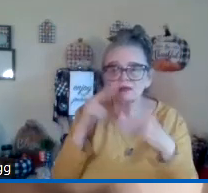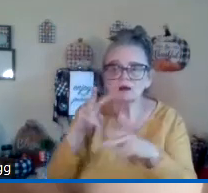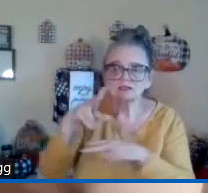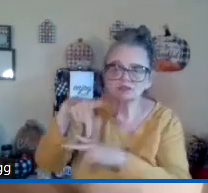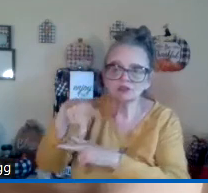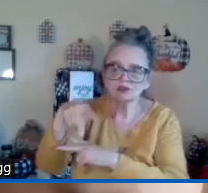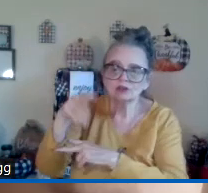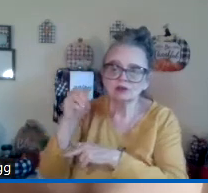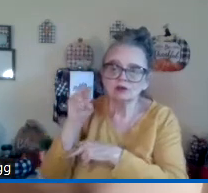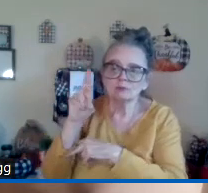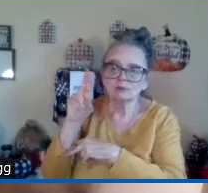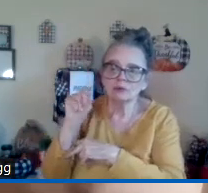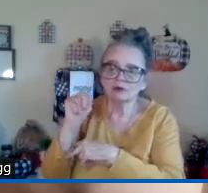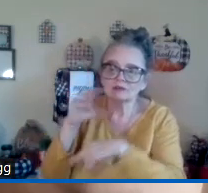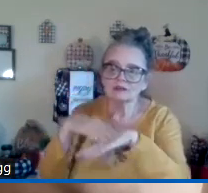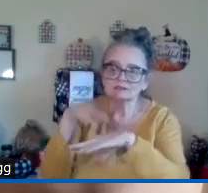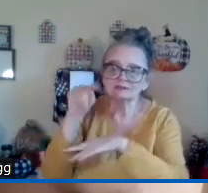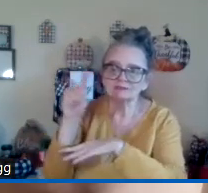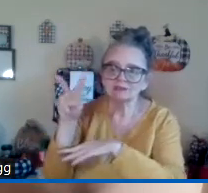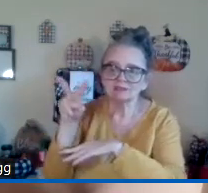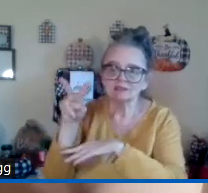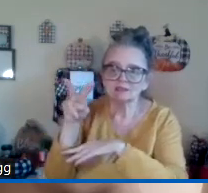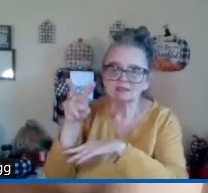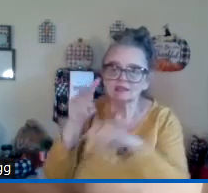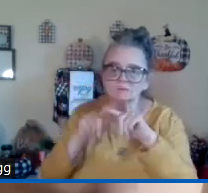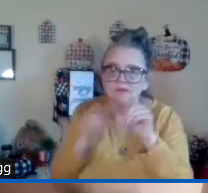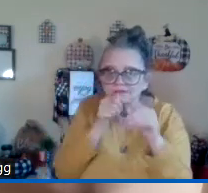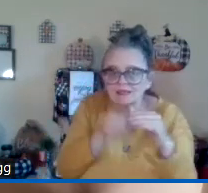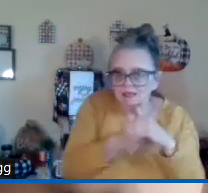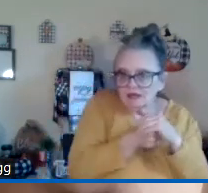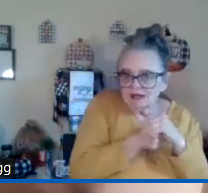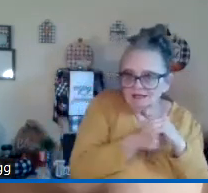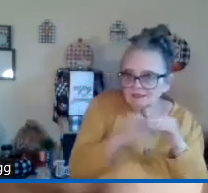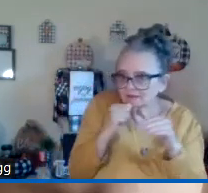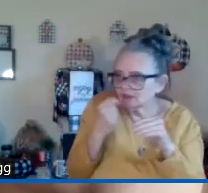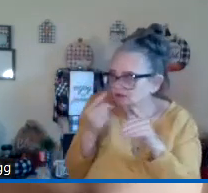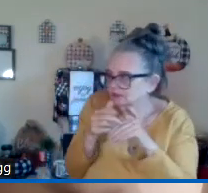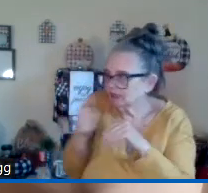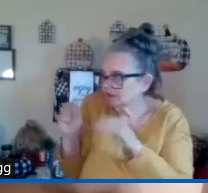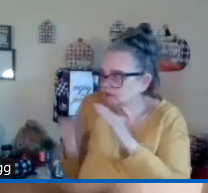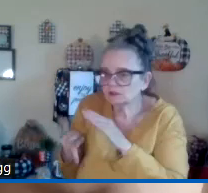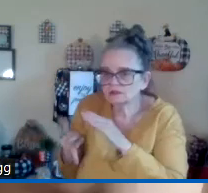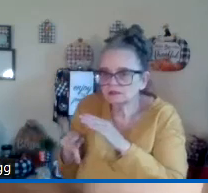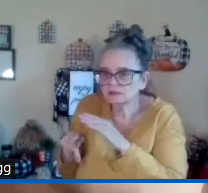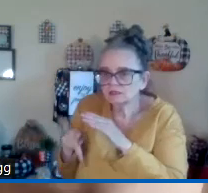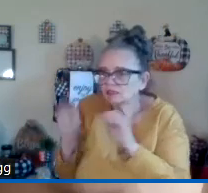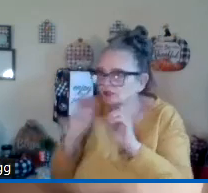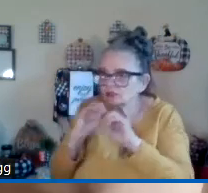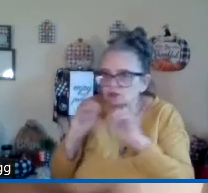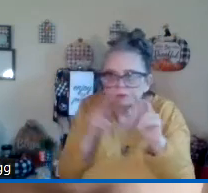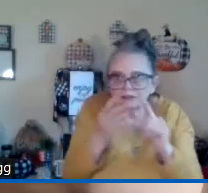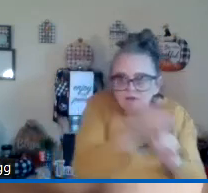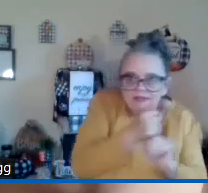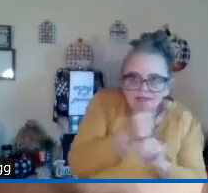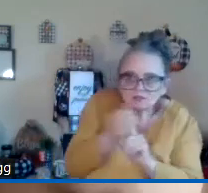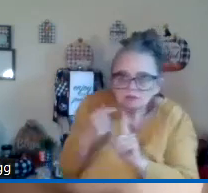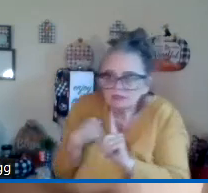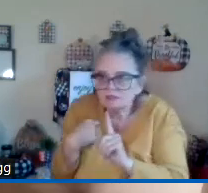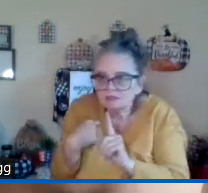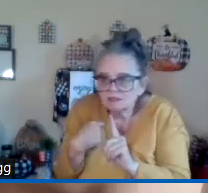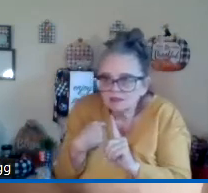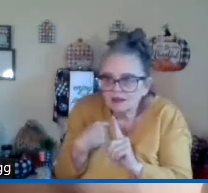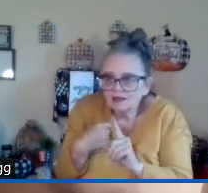Maybe they watch porn on TV, but they hide it. They don't tell anyone, and nobody will